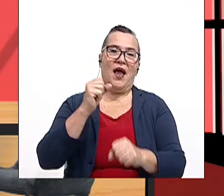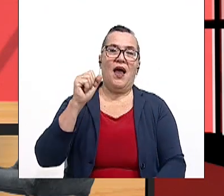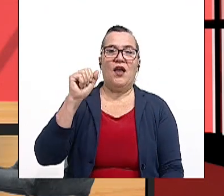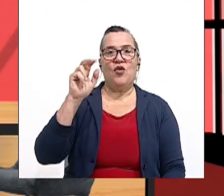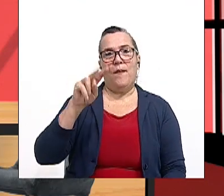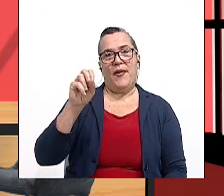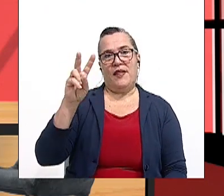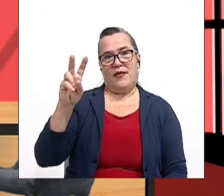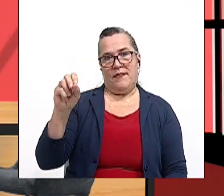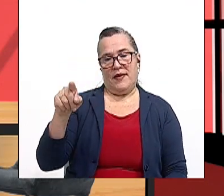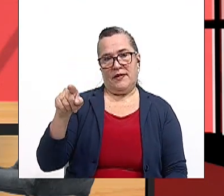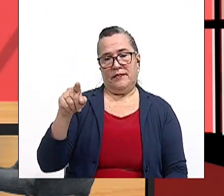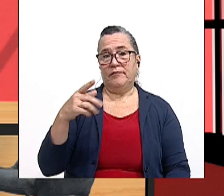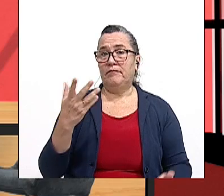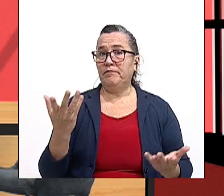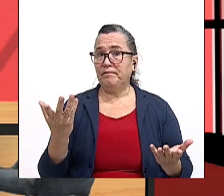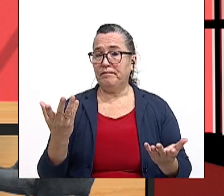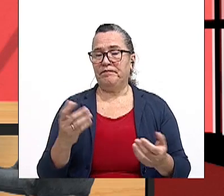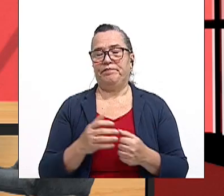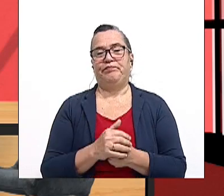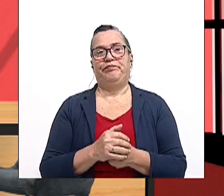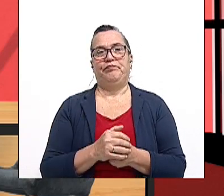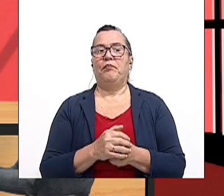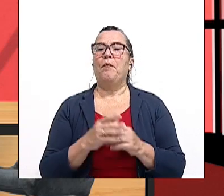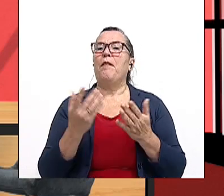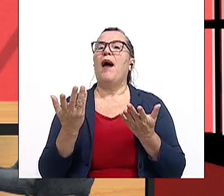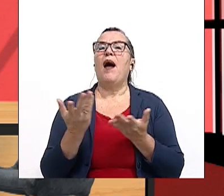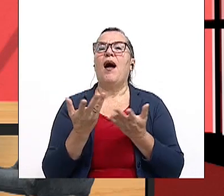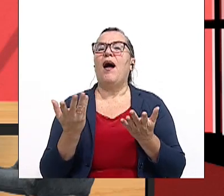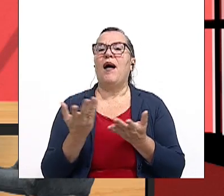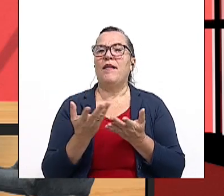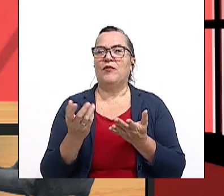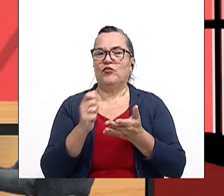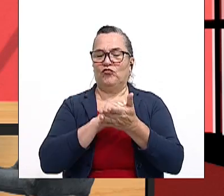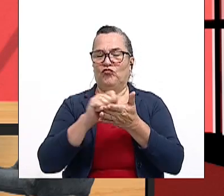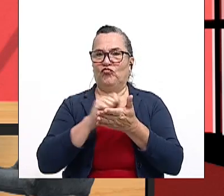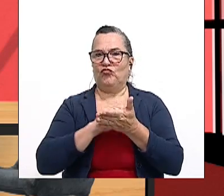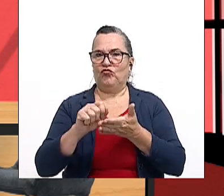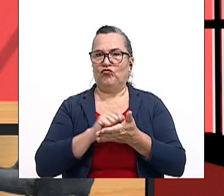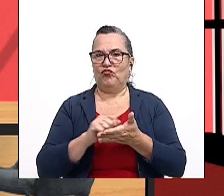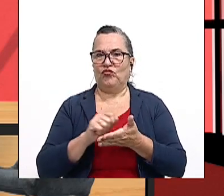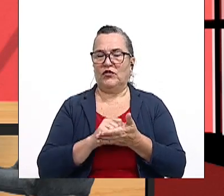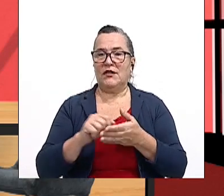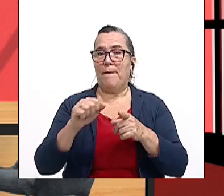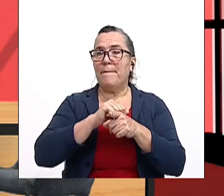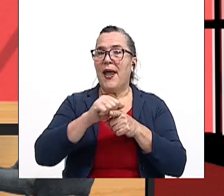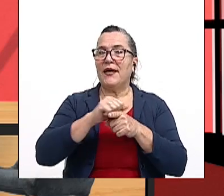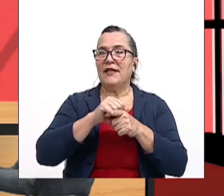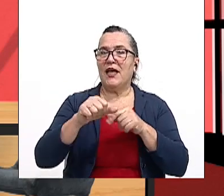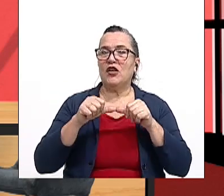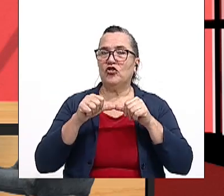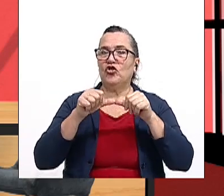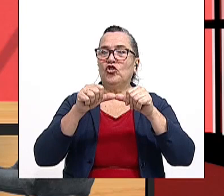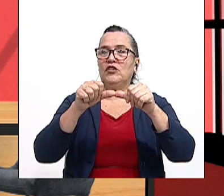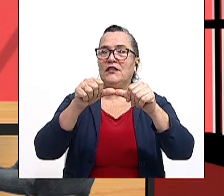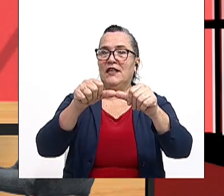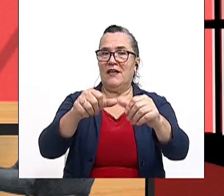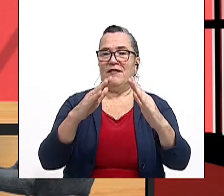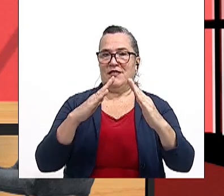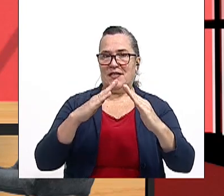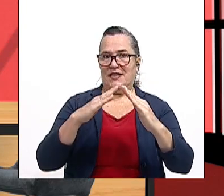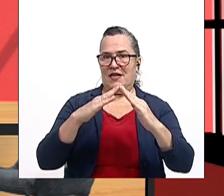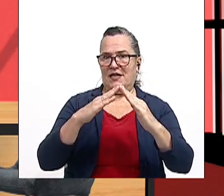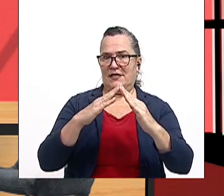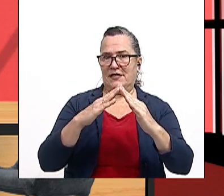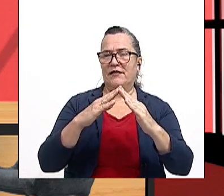Let me tell you that we are going to write about sustainable practices at home,